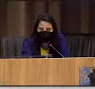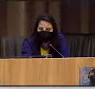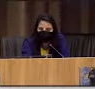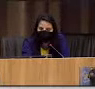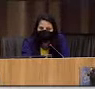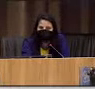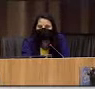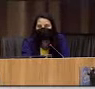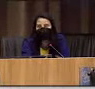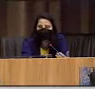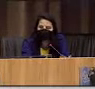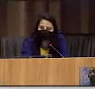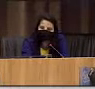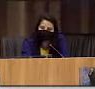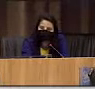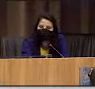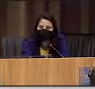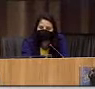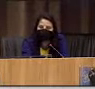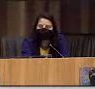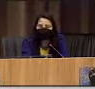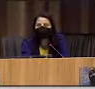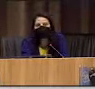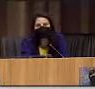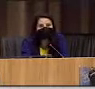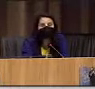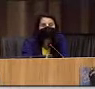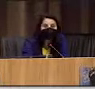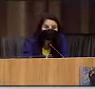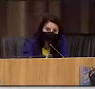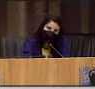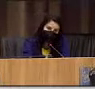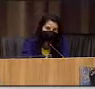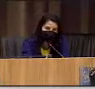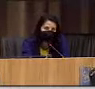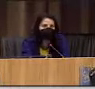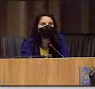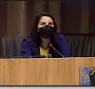through the same order that others mentioned, we had a